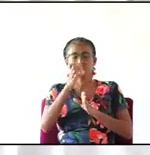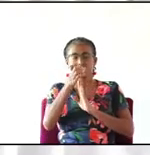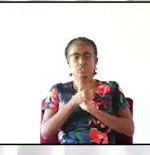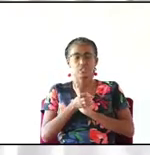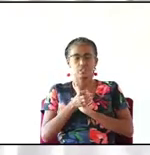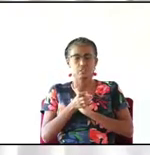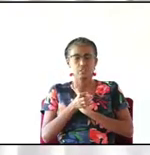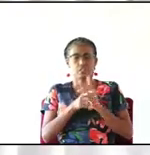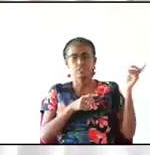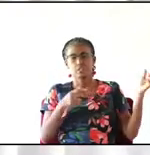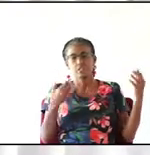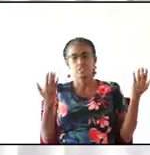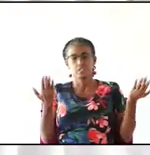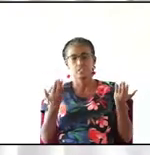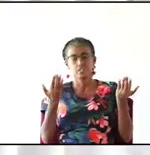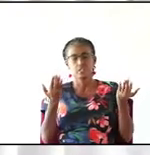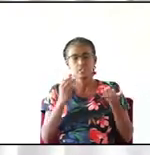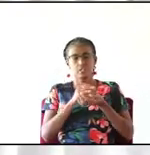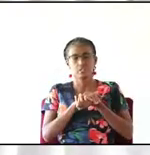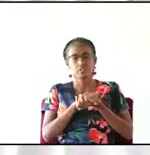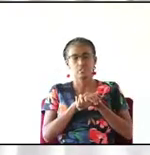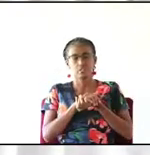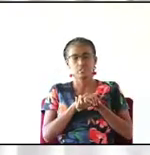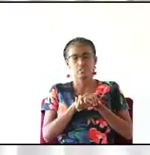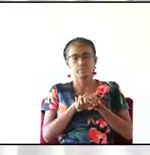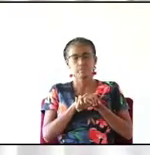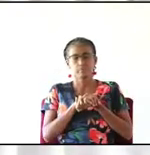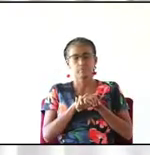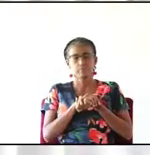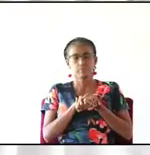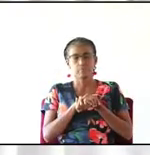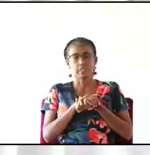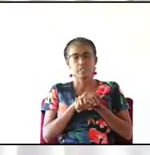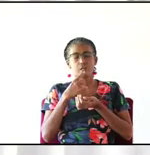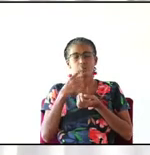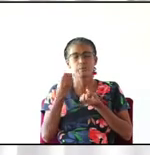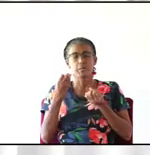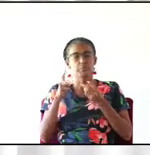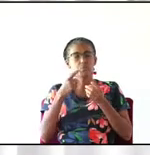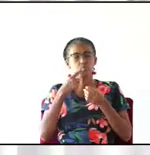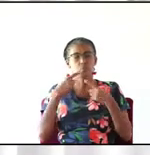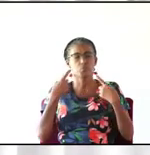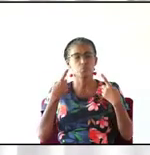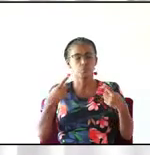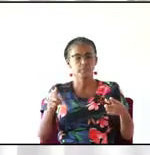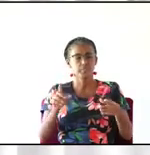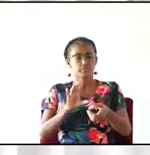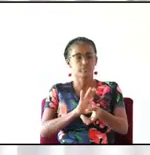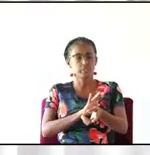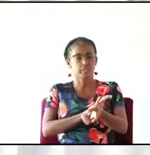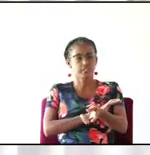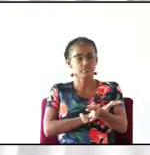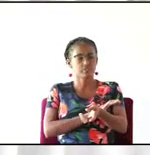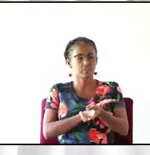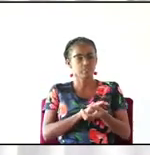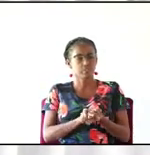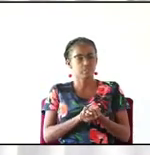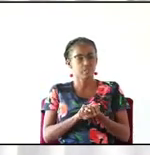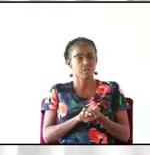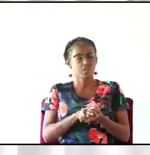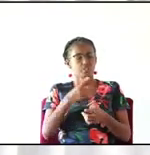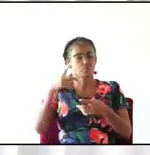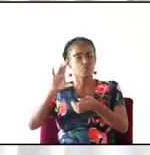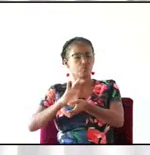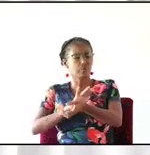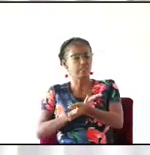I'm here today, but I do know many other people who I was doing treatment with, who I would go to treatment 1 week and they're just not there. There are